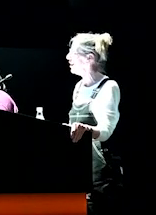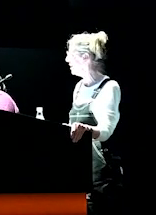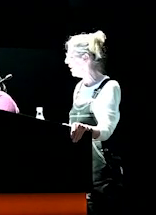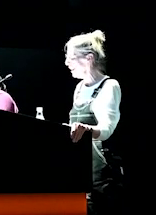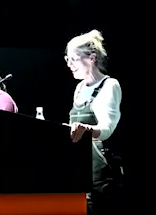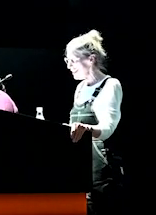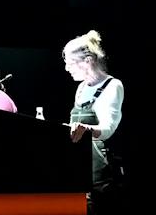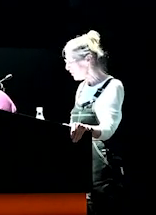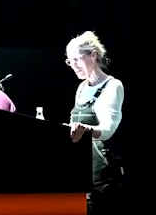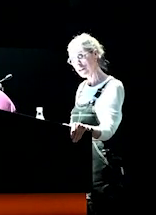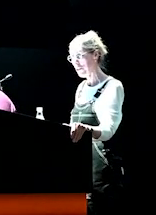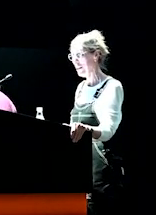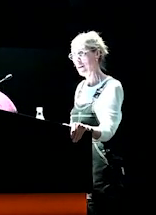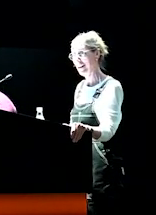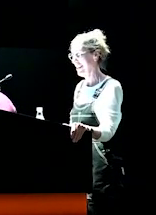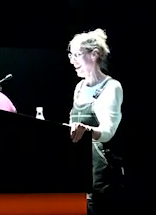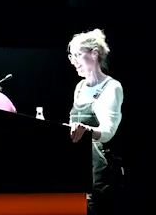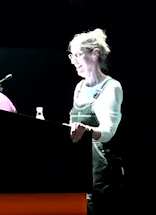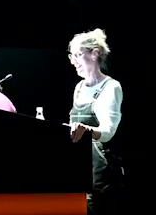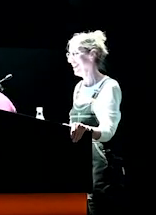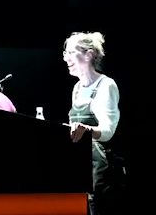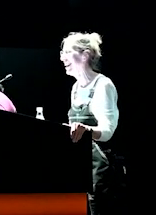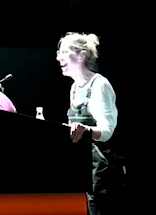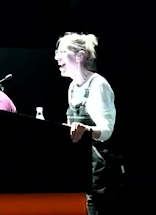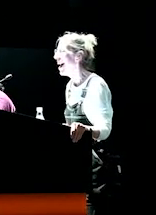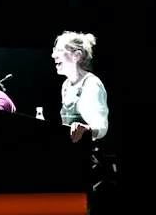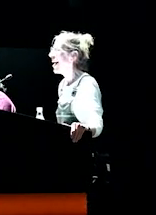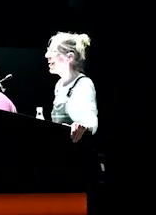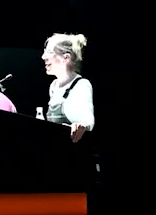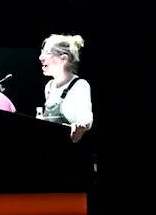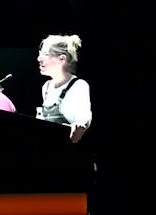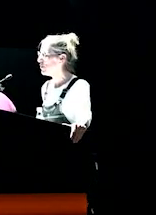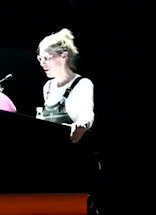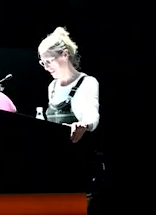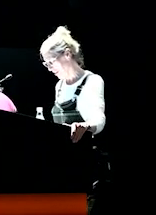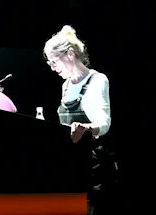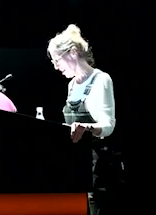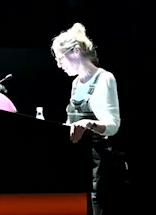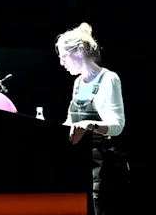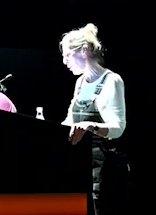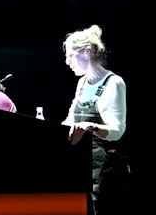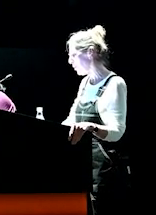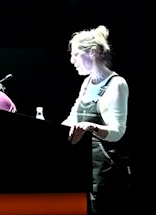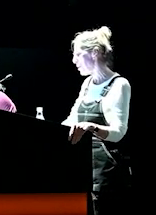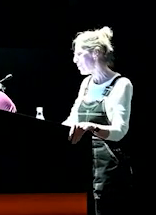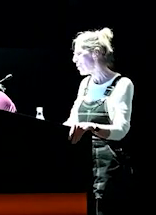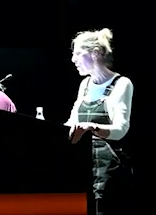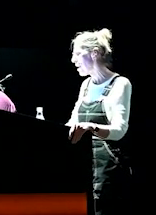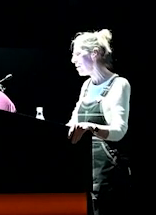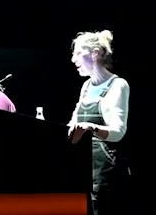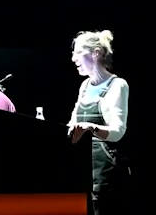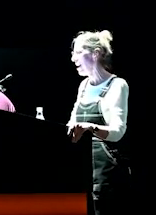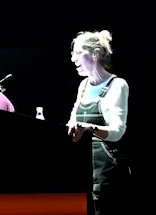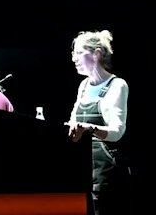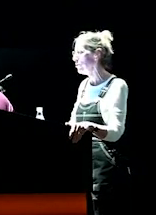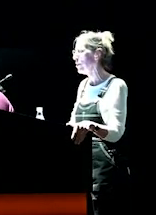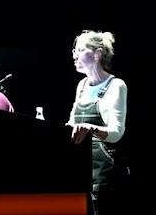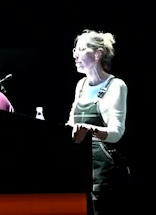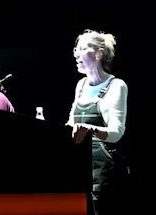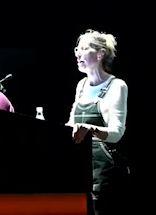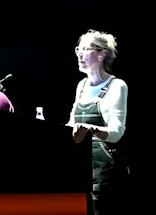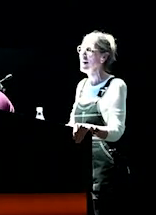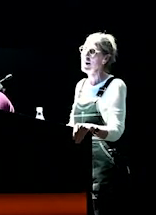I just felt like, this will never go anywhere, guys. And boy, was I wrong. So the programming